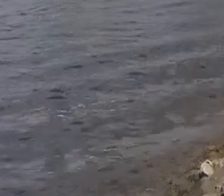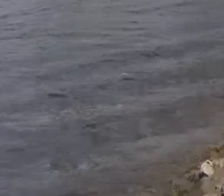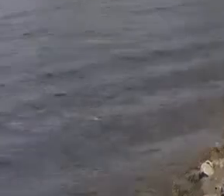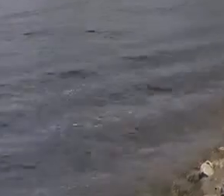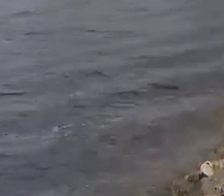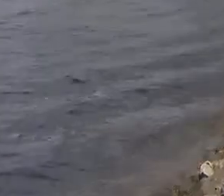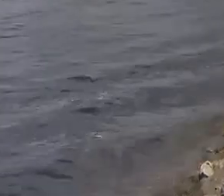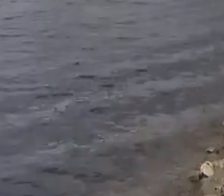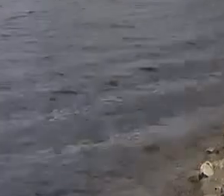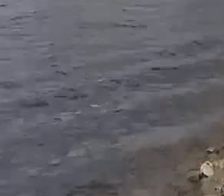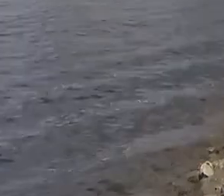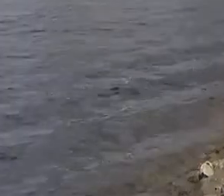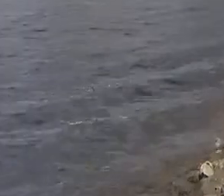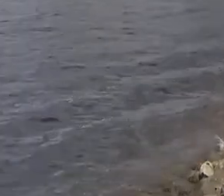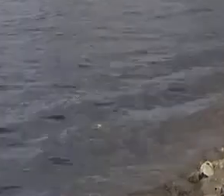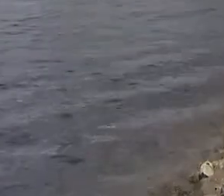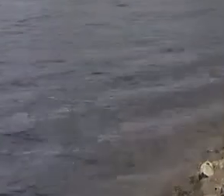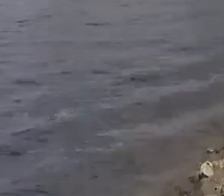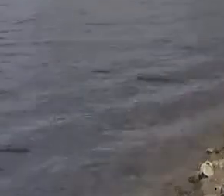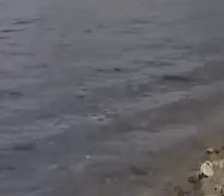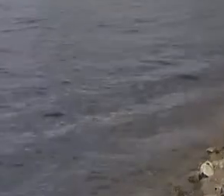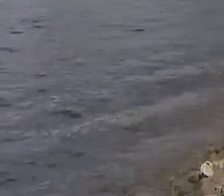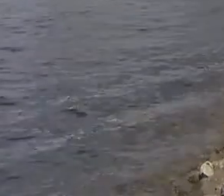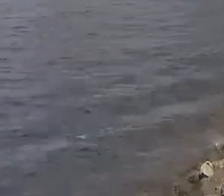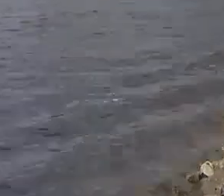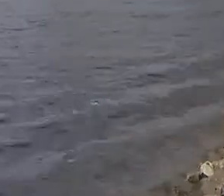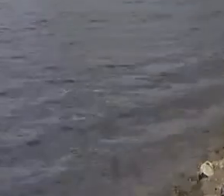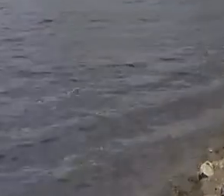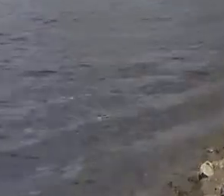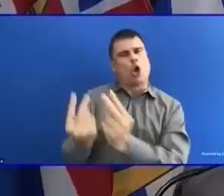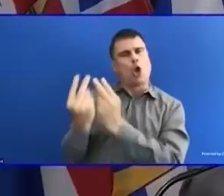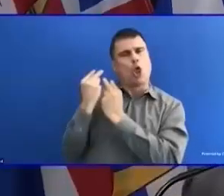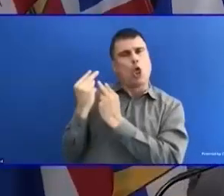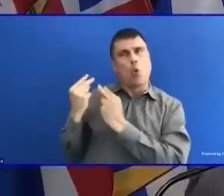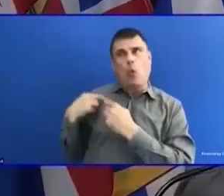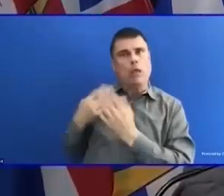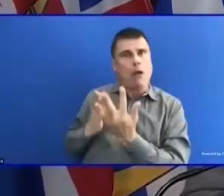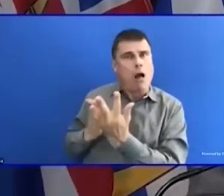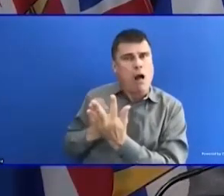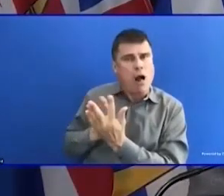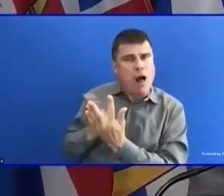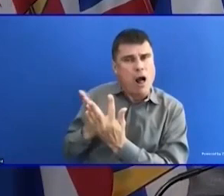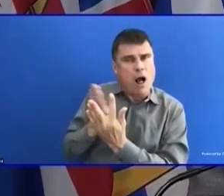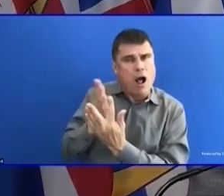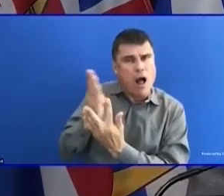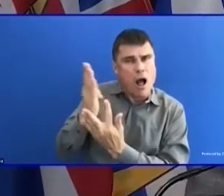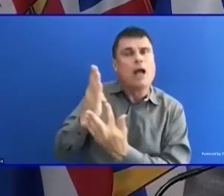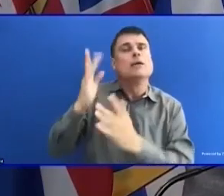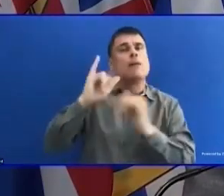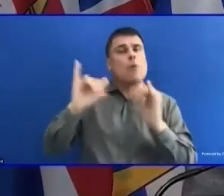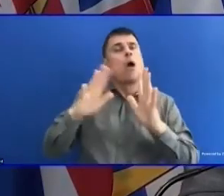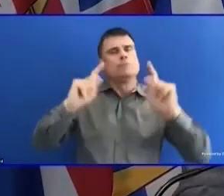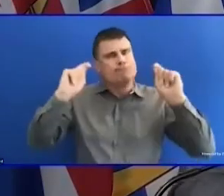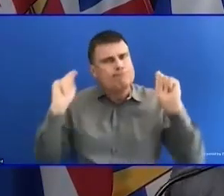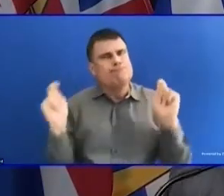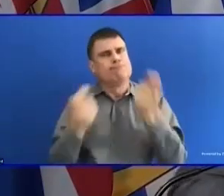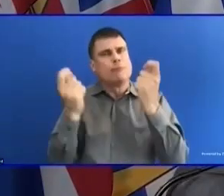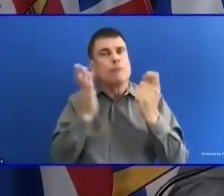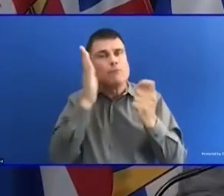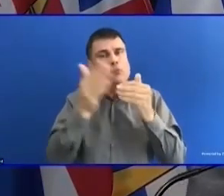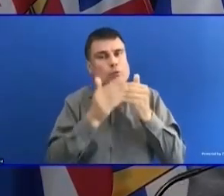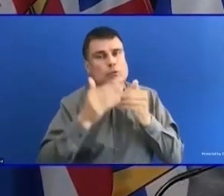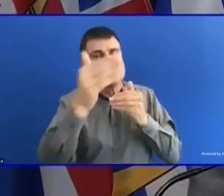or 50% of capacity, again, going with the larger number. To put COVID-19 behind us, from a pandemic to